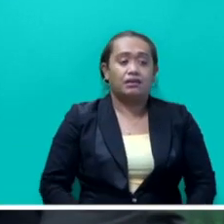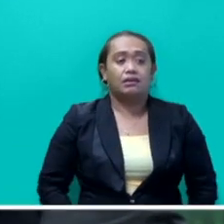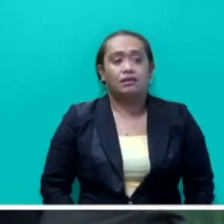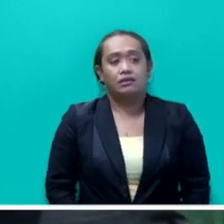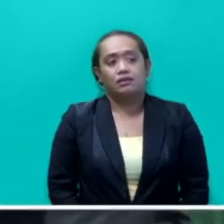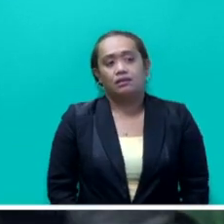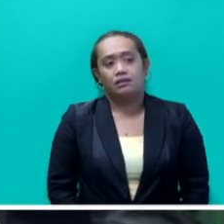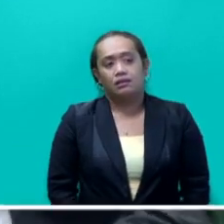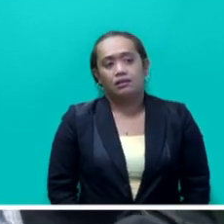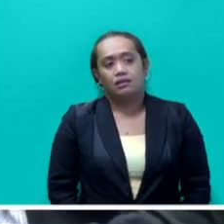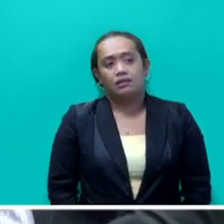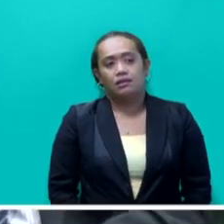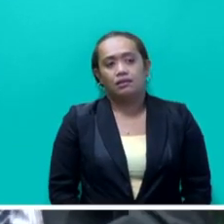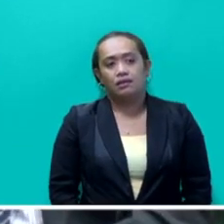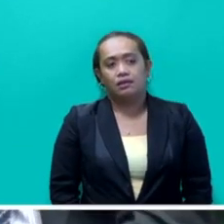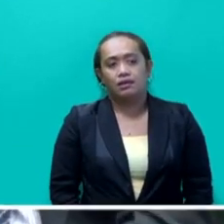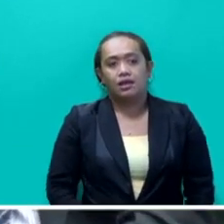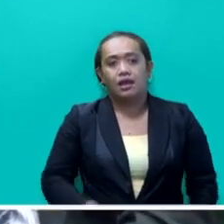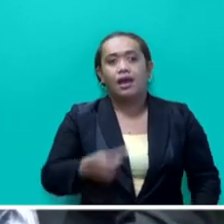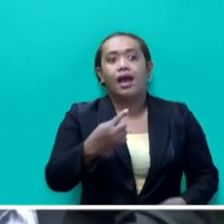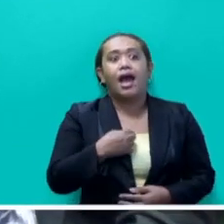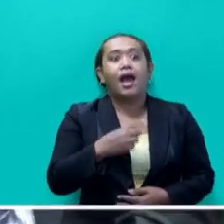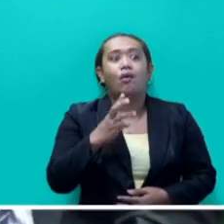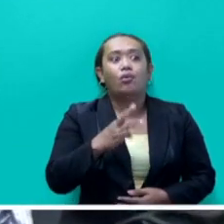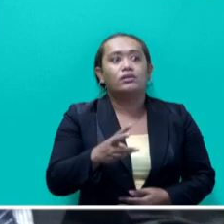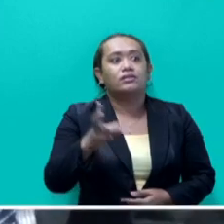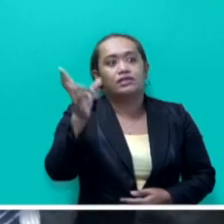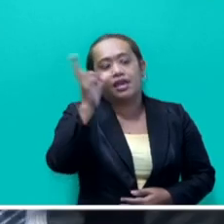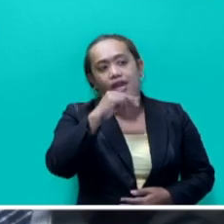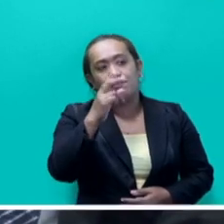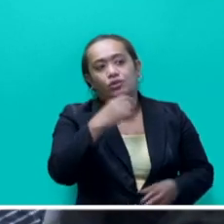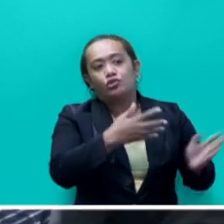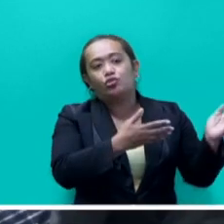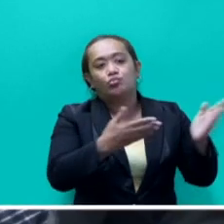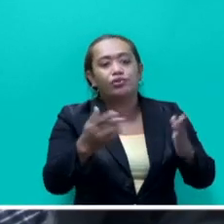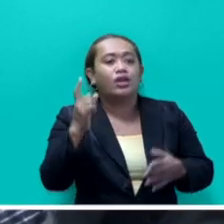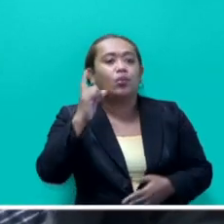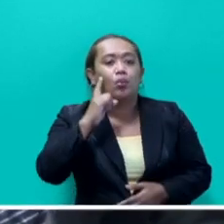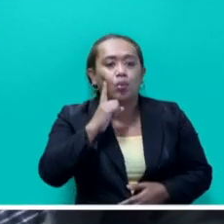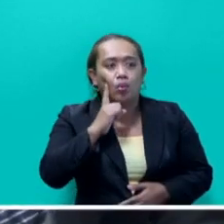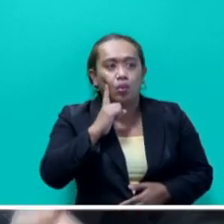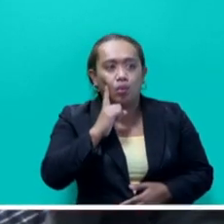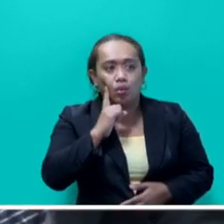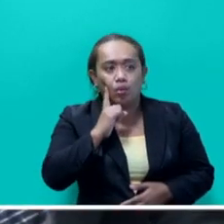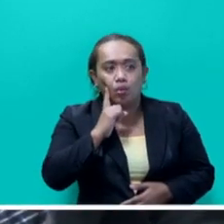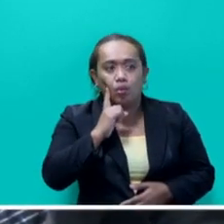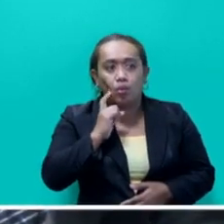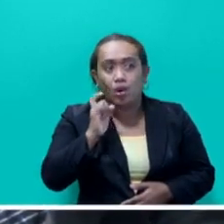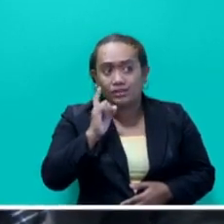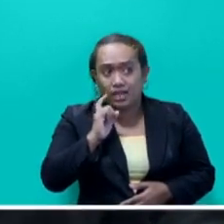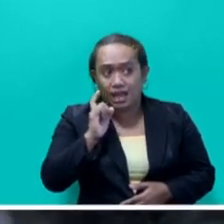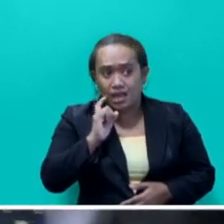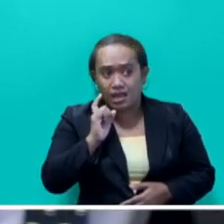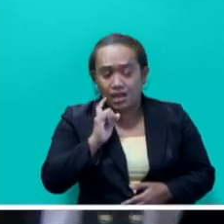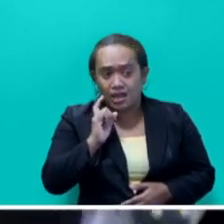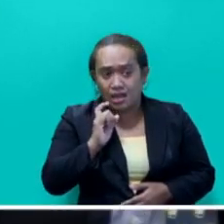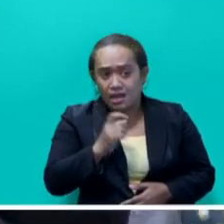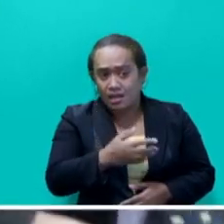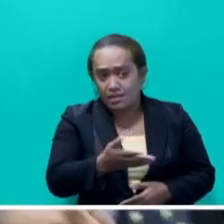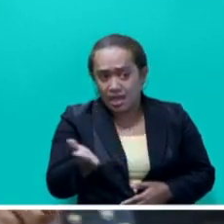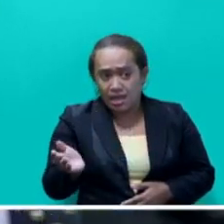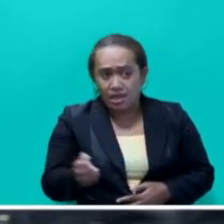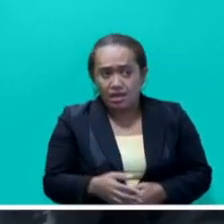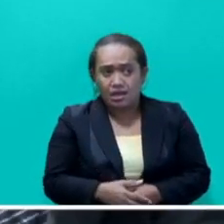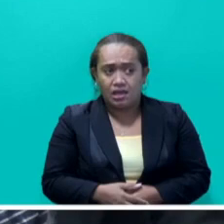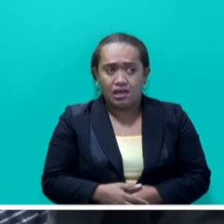then I was able to bring water to the lease. Okay, but I need to... All the tenants that have been